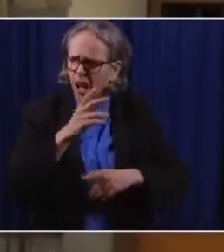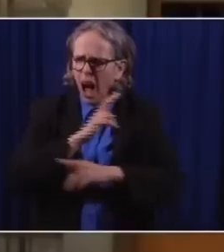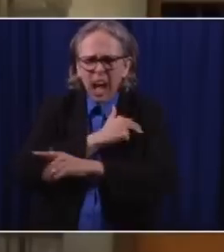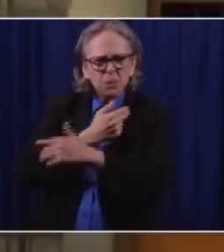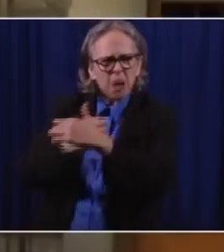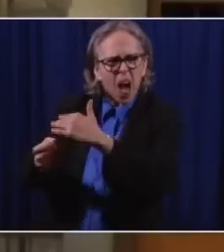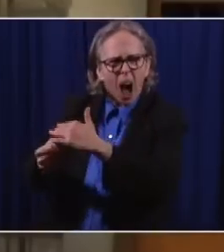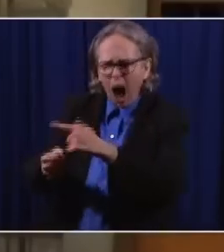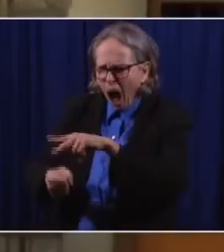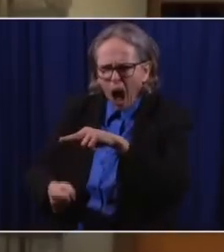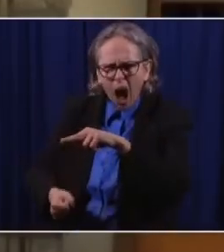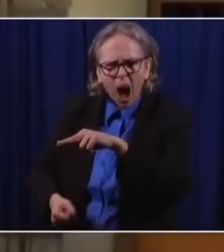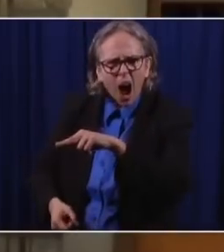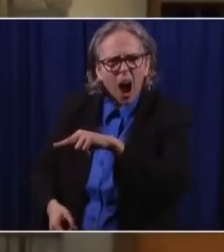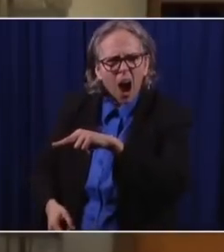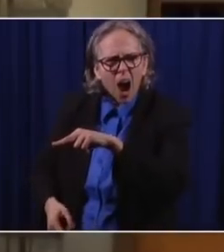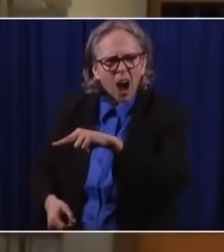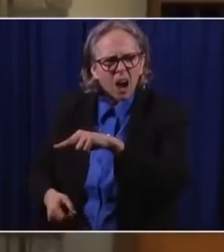no idea,